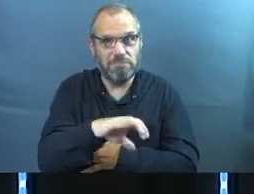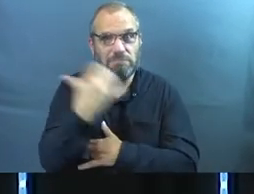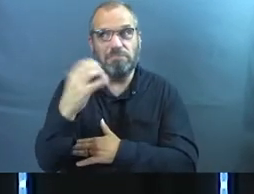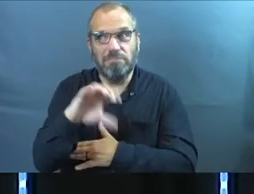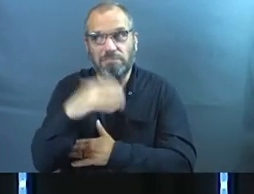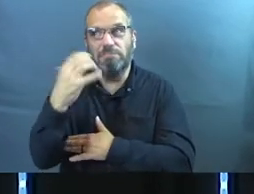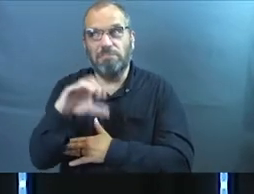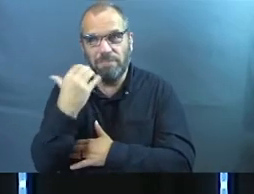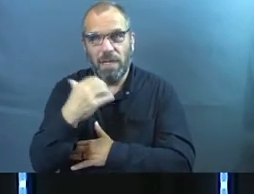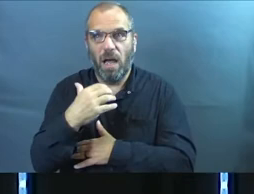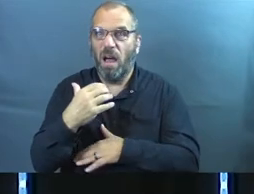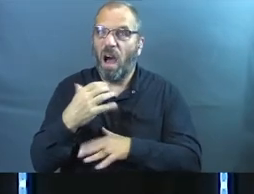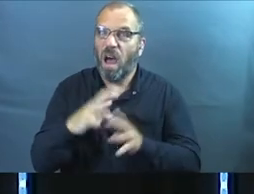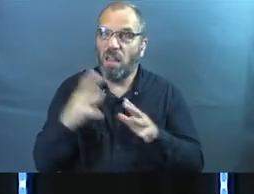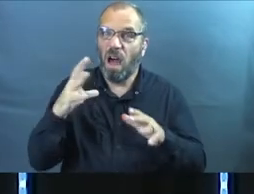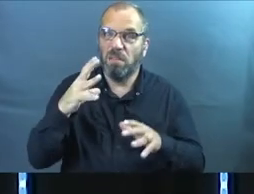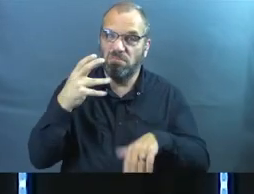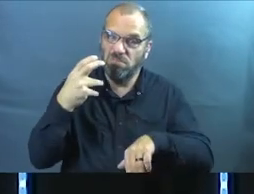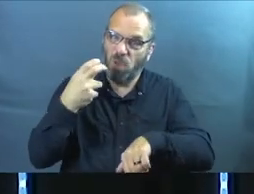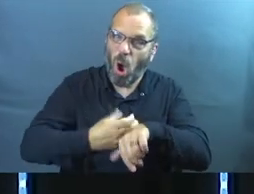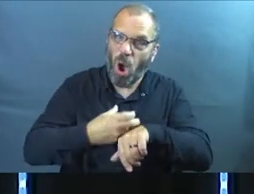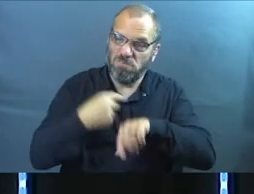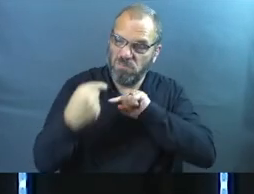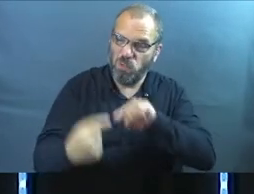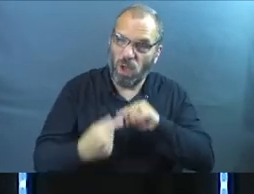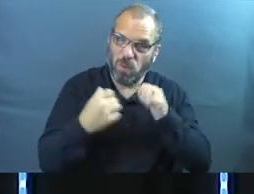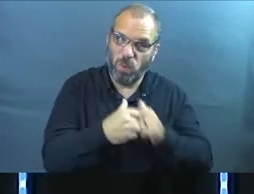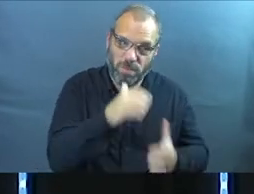You know, it's a lot of hard times.